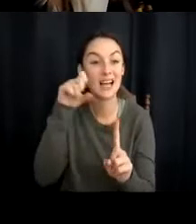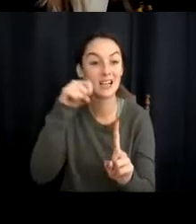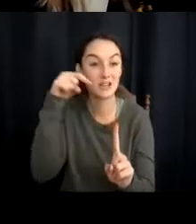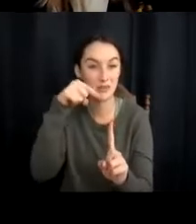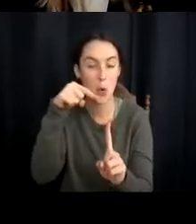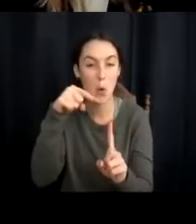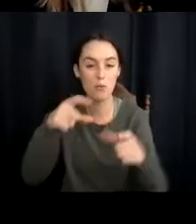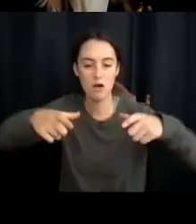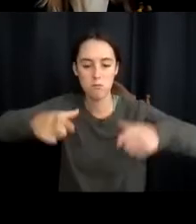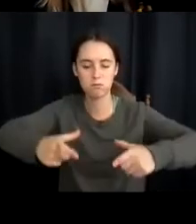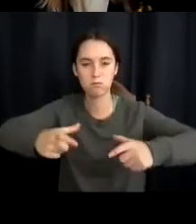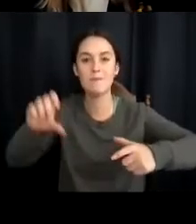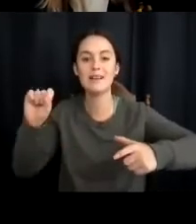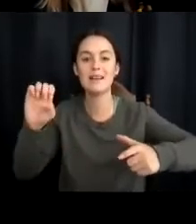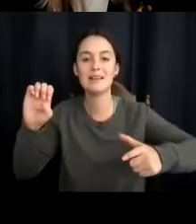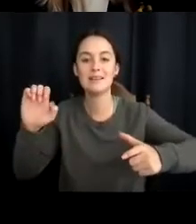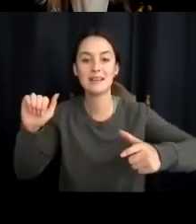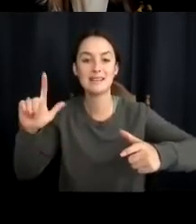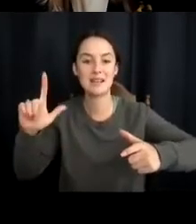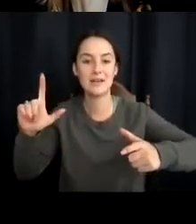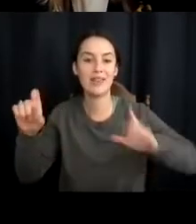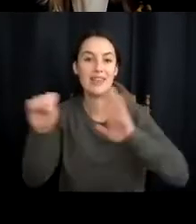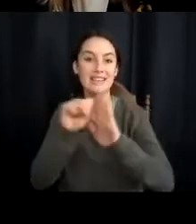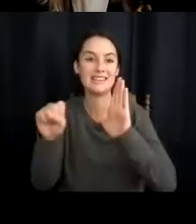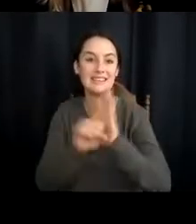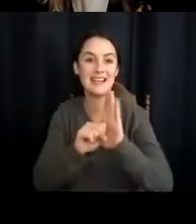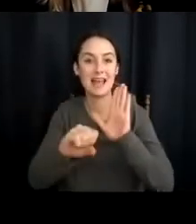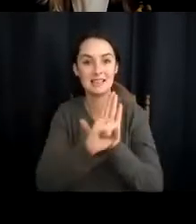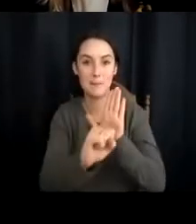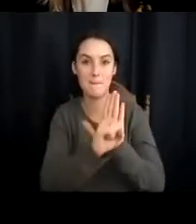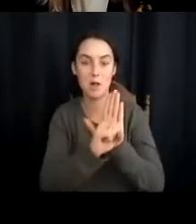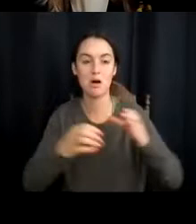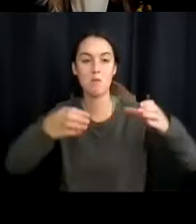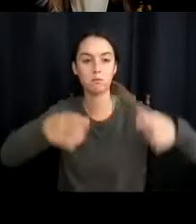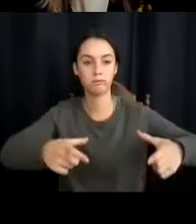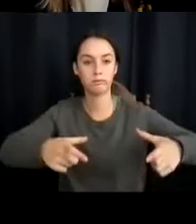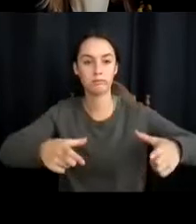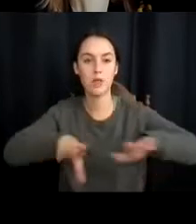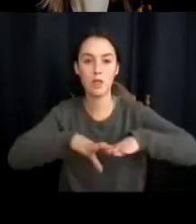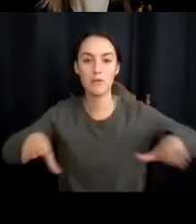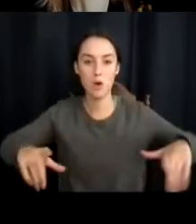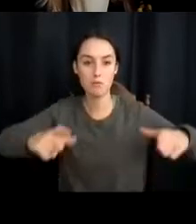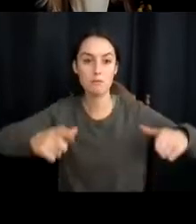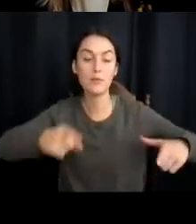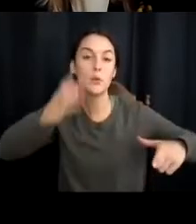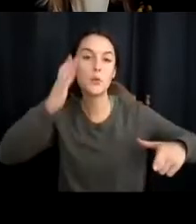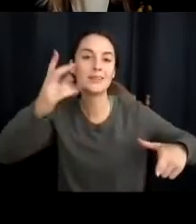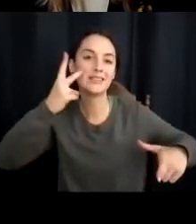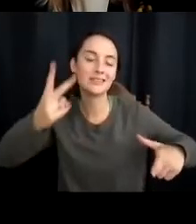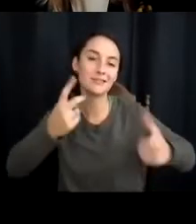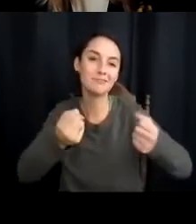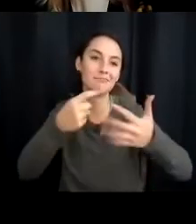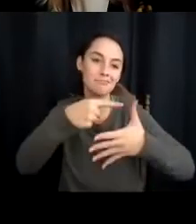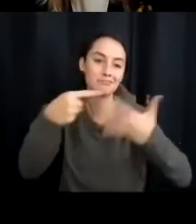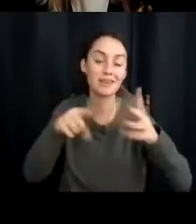great question. So the state seal, you'll see it on a lot. I'm into collecting coins. Yeah, you'll see it on a lot of different things.